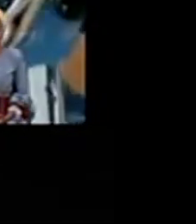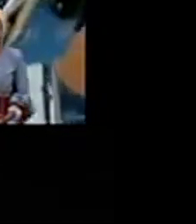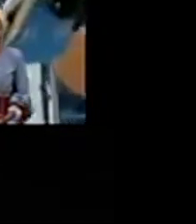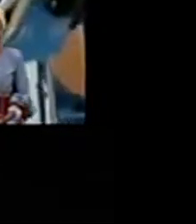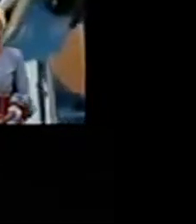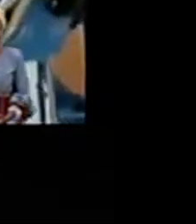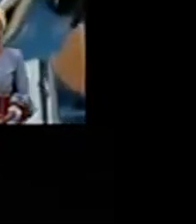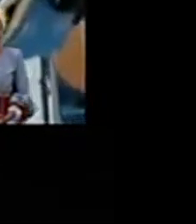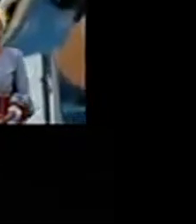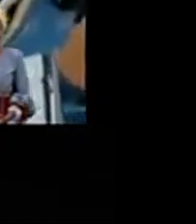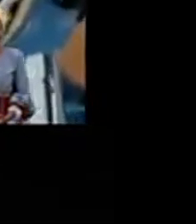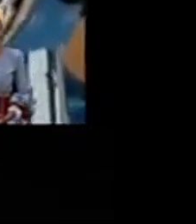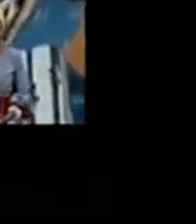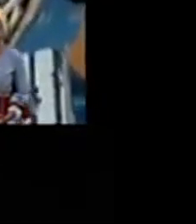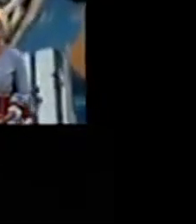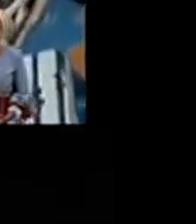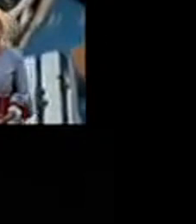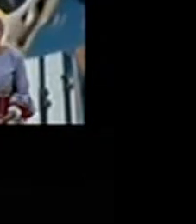foreign